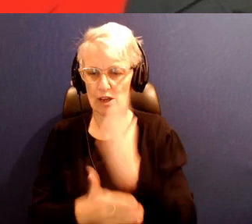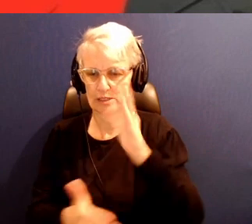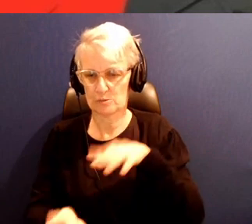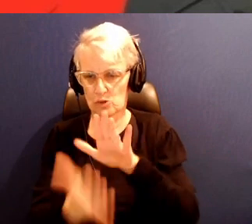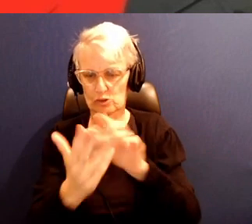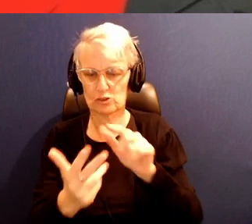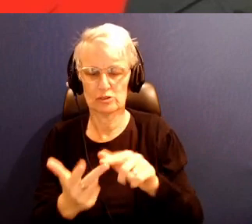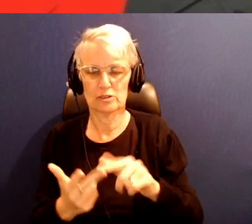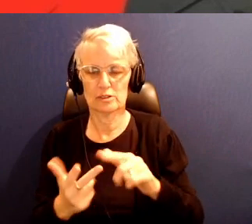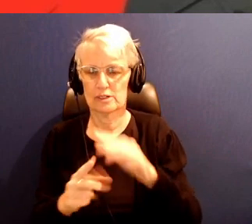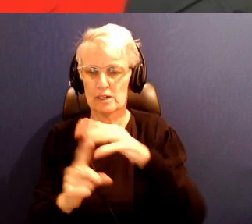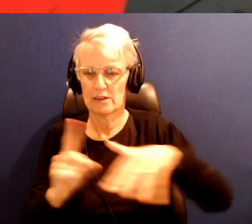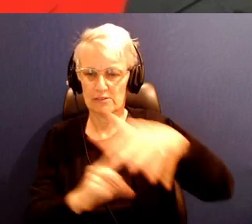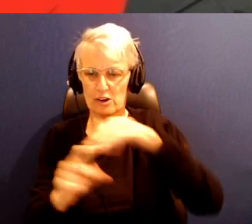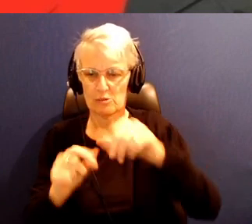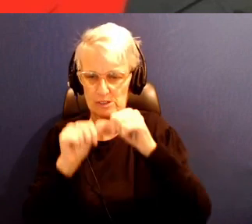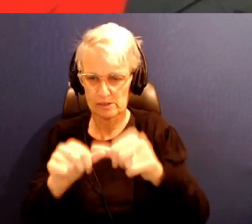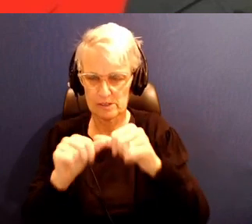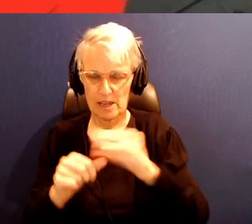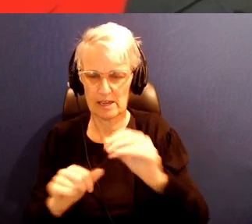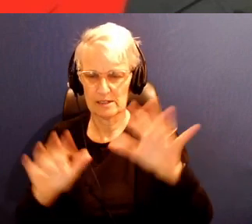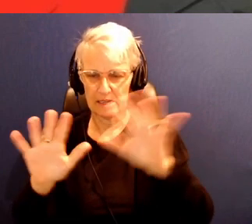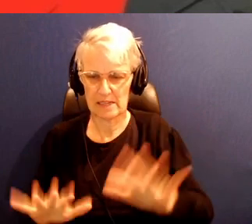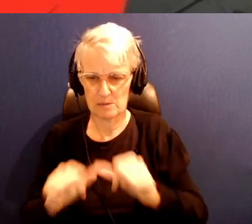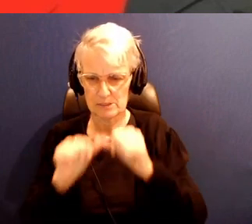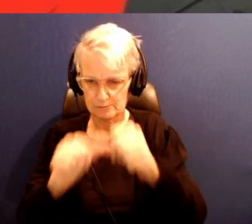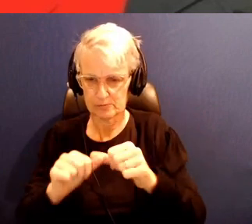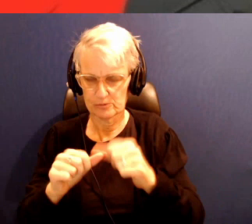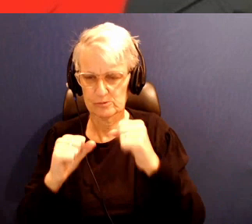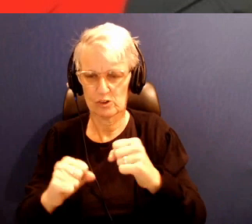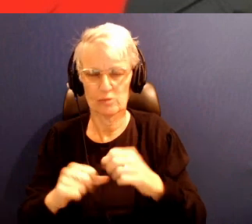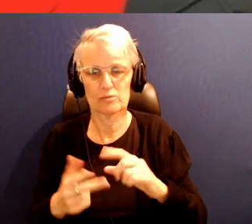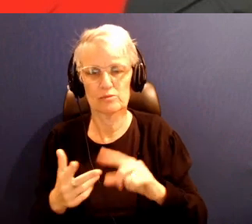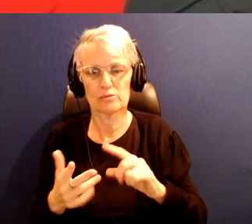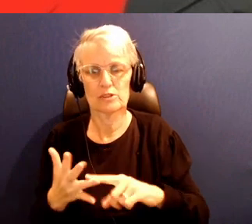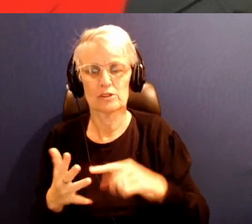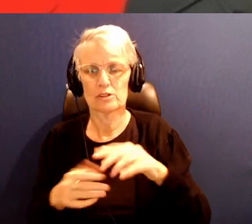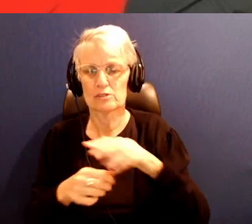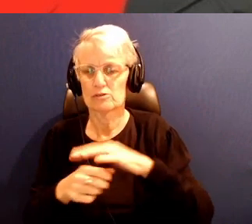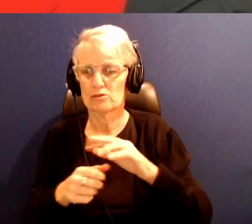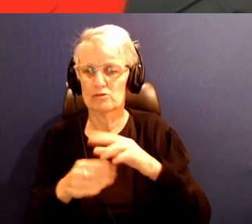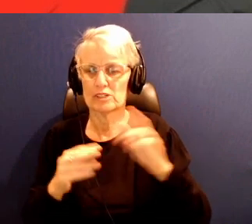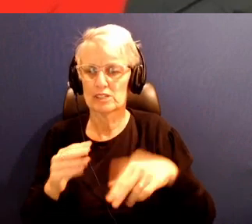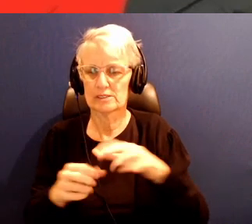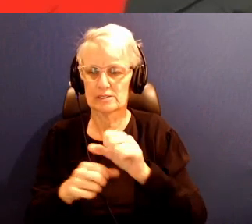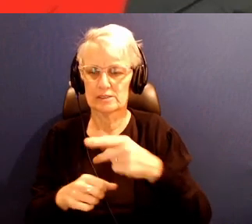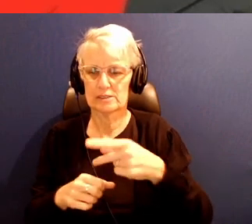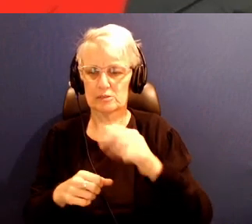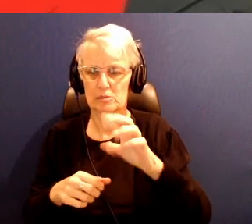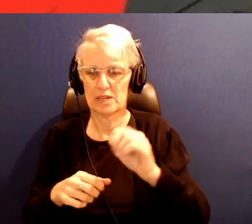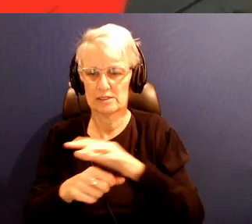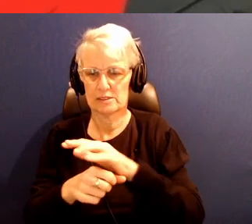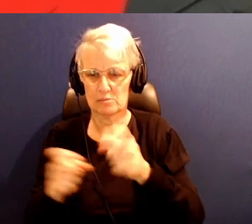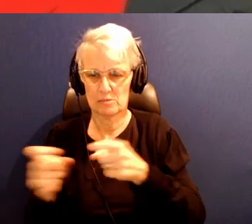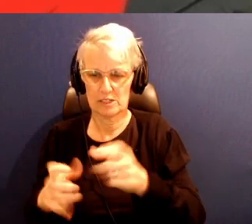approach, environmental sustainability and climate resilience, results-based management, and